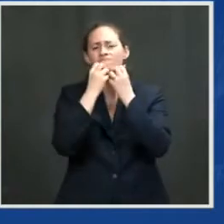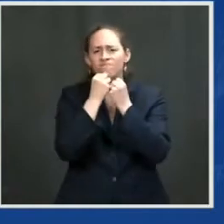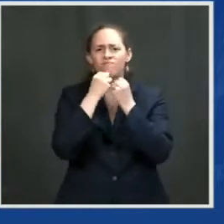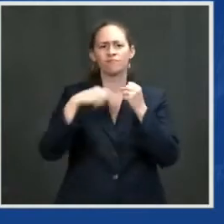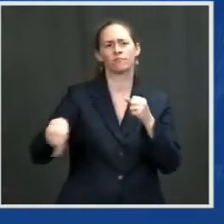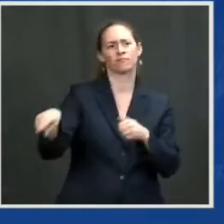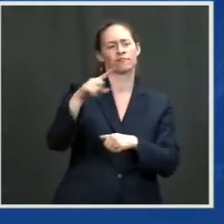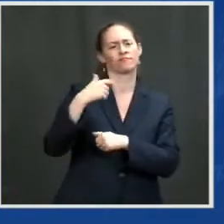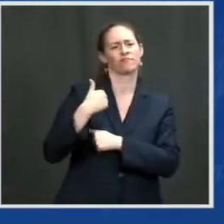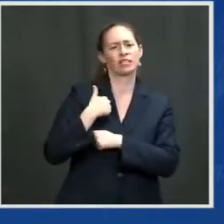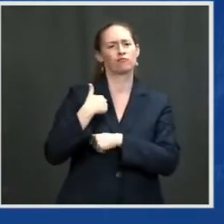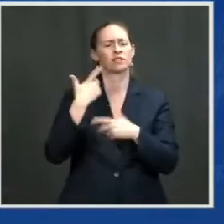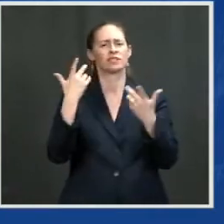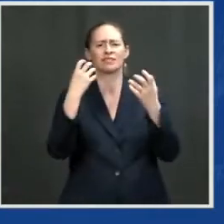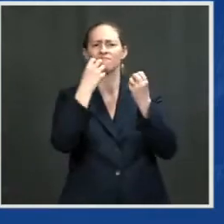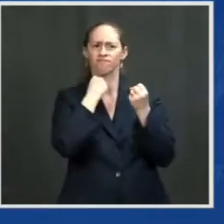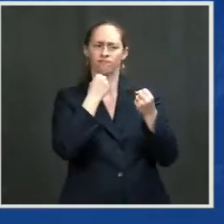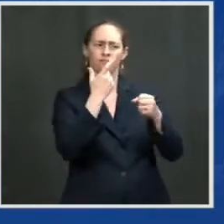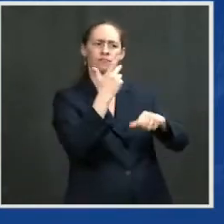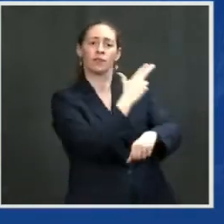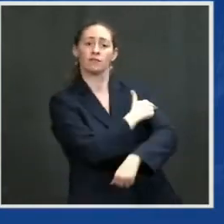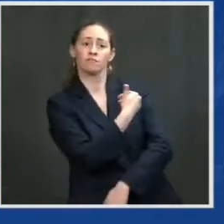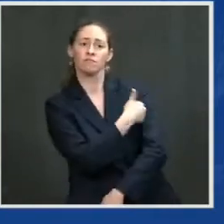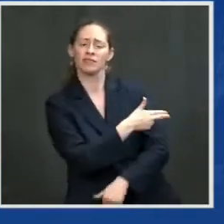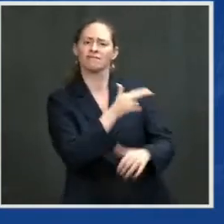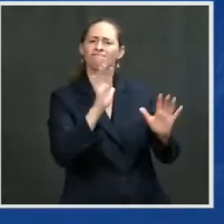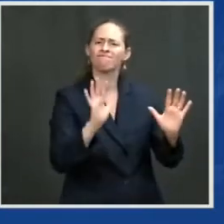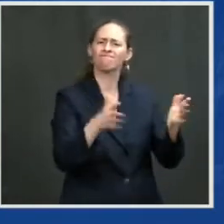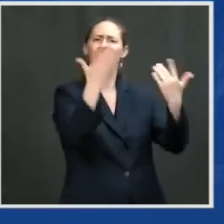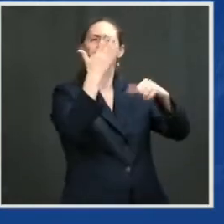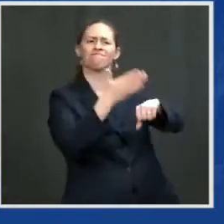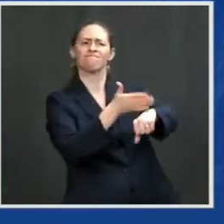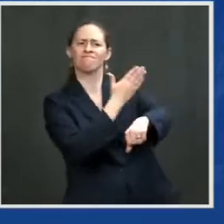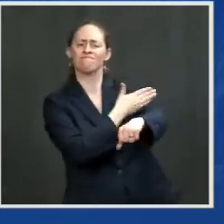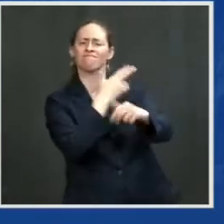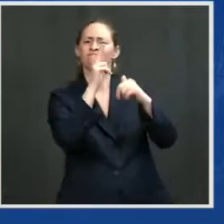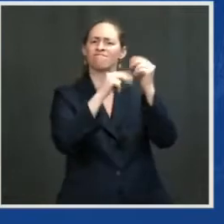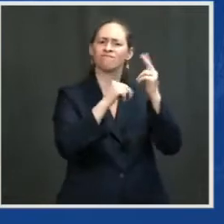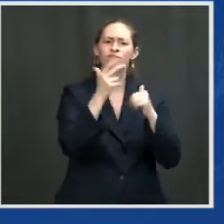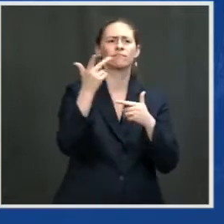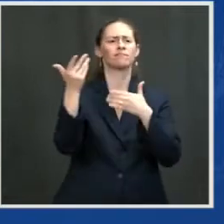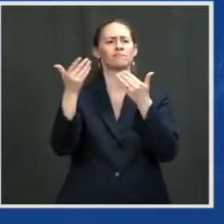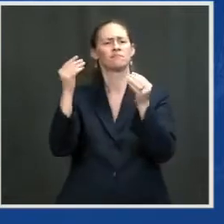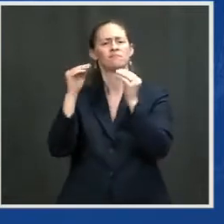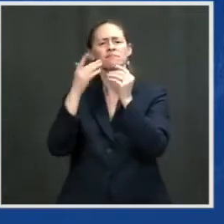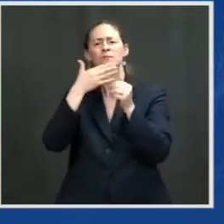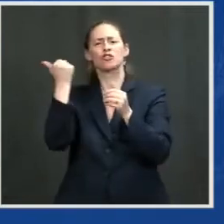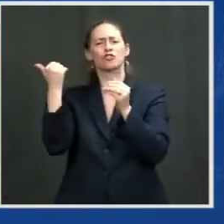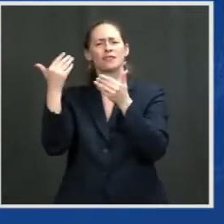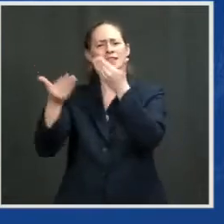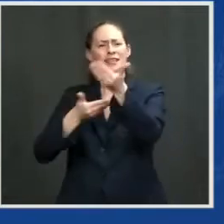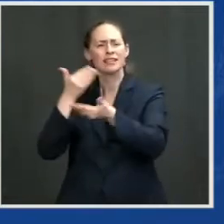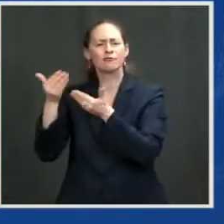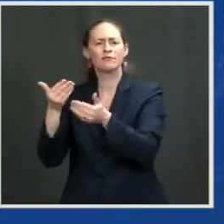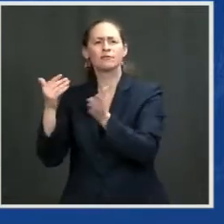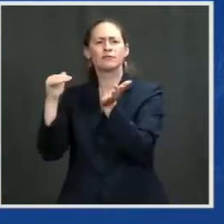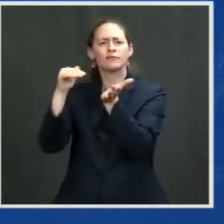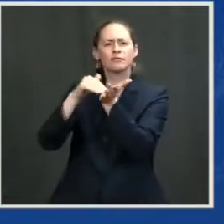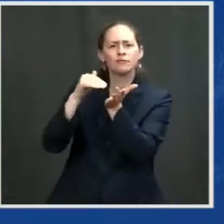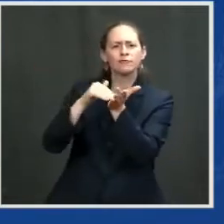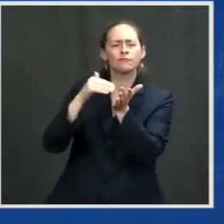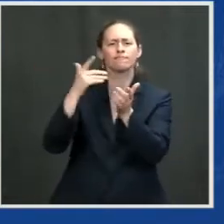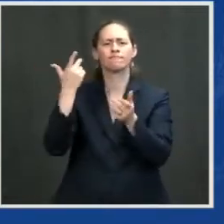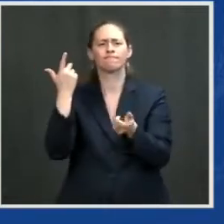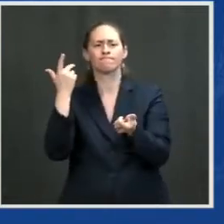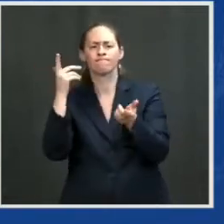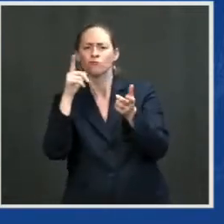docs, not better docs, more docs, more psychiatric nurses in order to take care of these things. Look, folks, the bottom